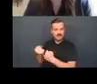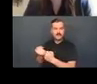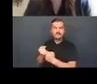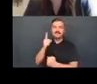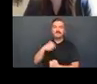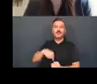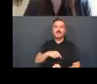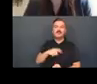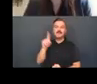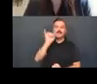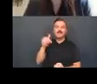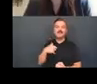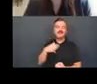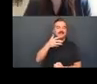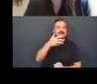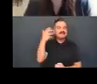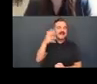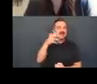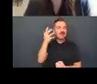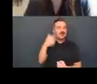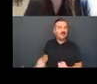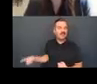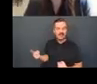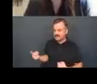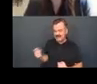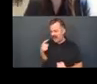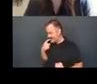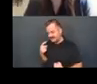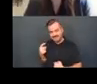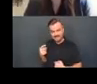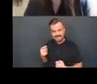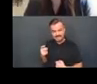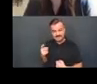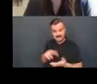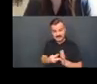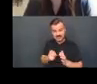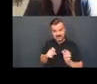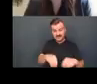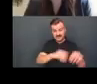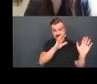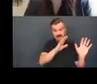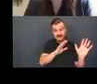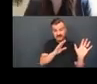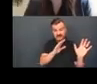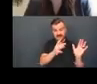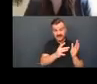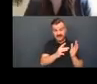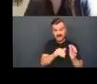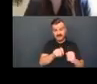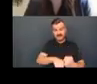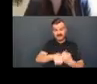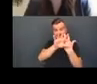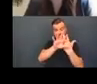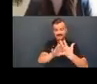tiger that eats its own tail. This isn't to say that we should give up on telemedicine and to acknowledge that its